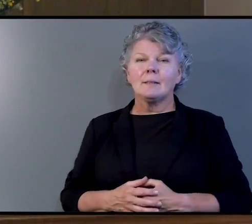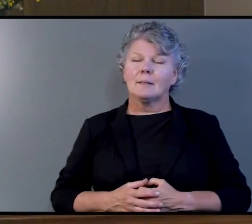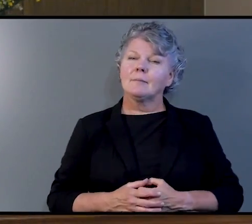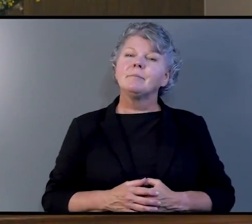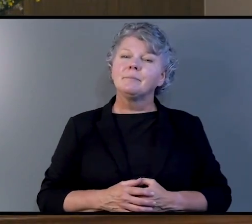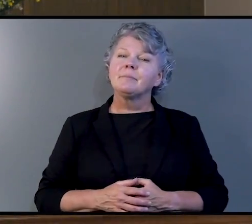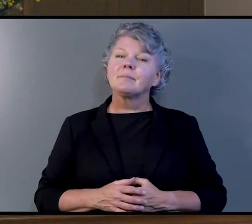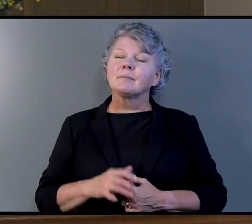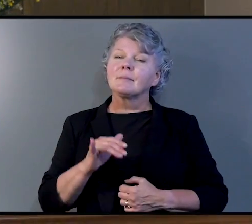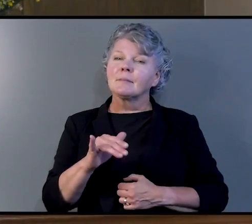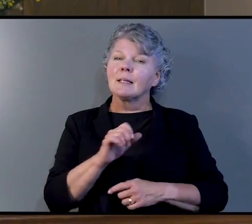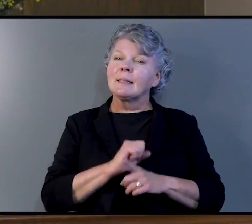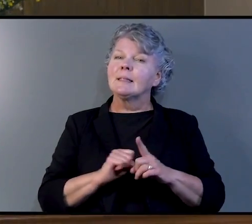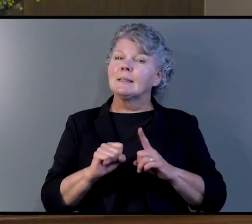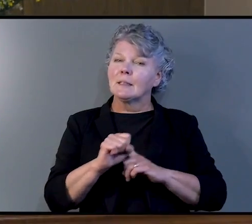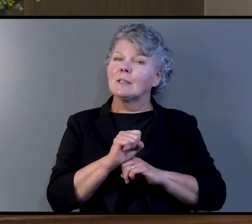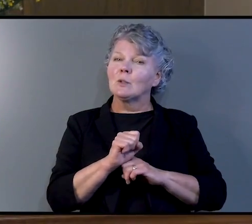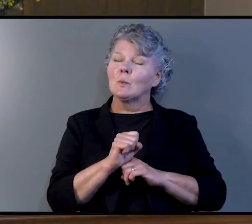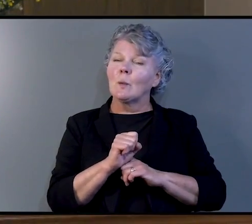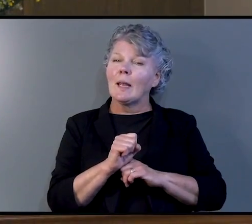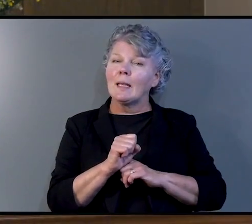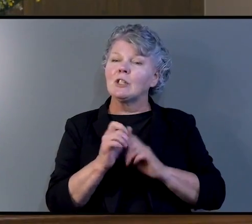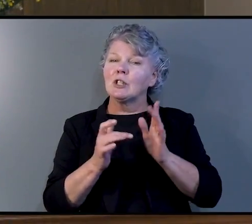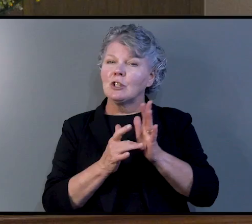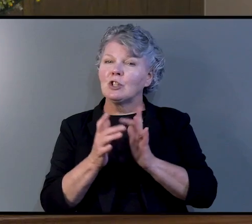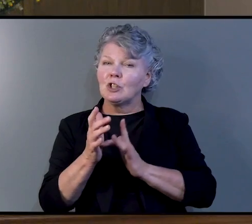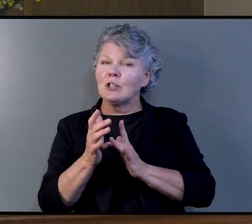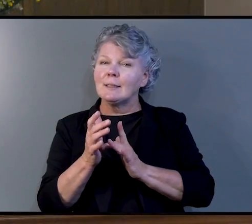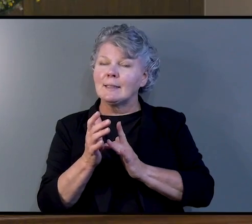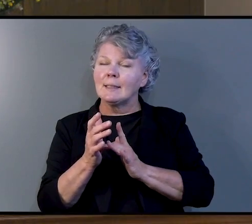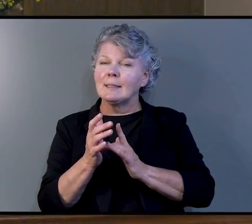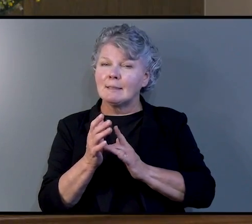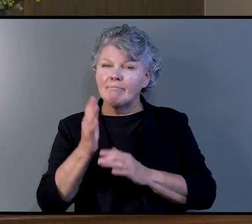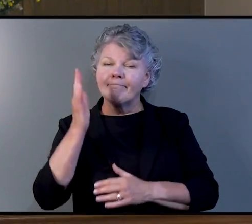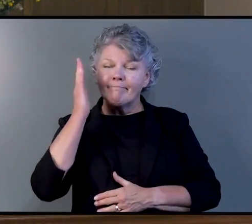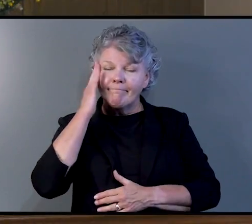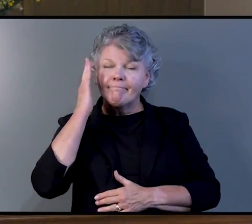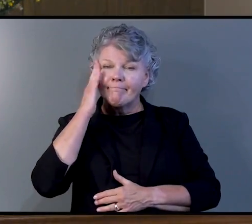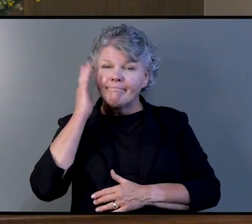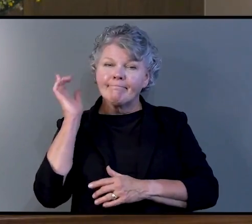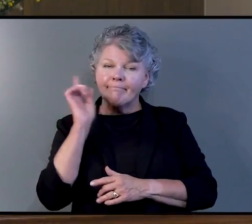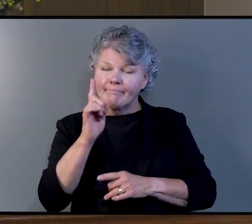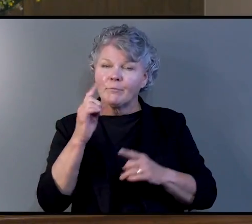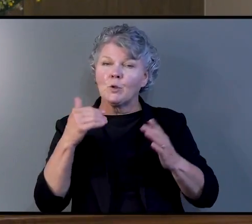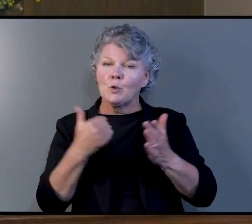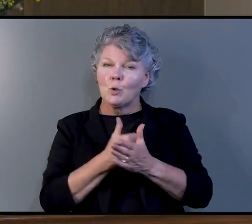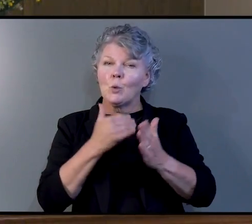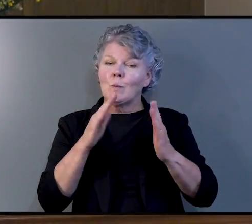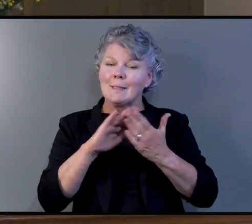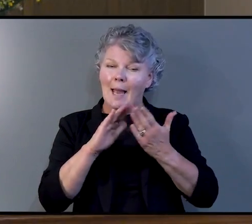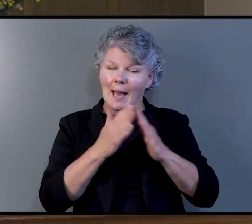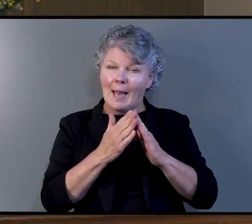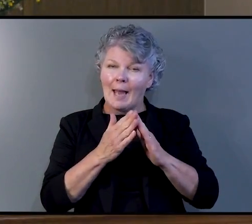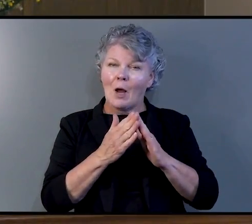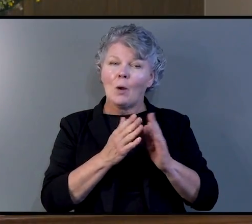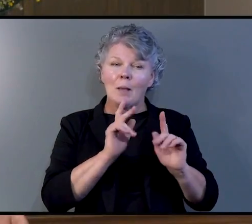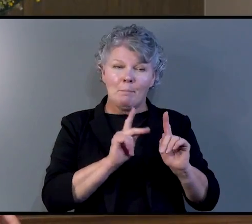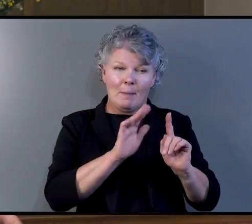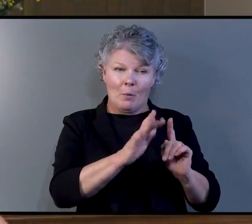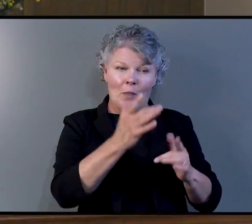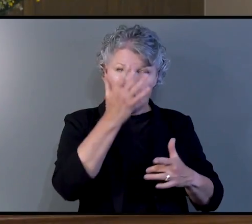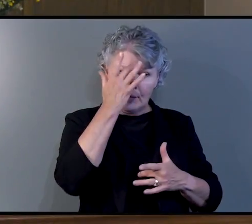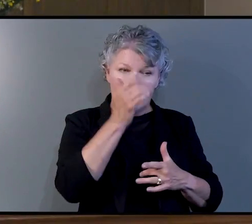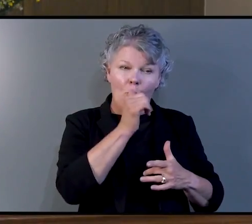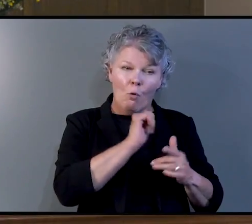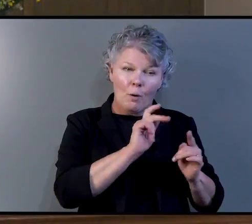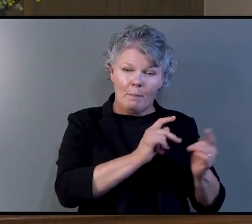ways, this encounter Jesus has is a familiar sight. Jesus comes to a new town, and people start to bring their sick and hurting